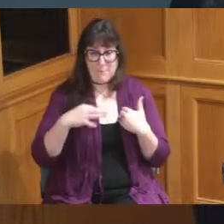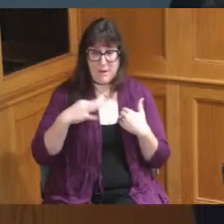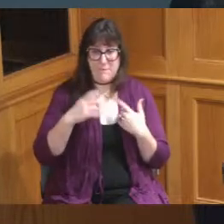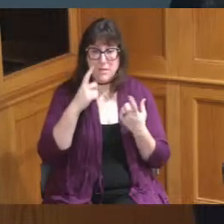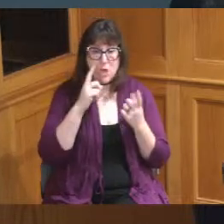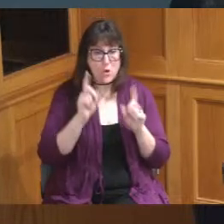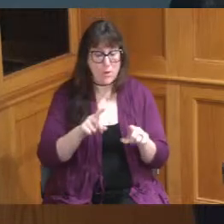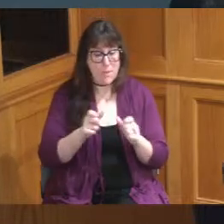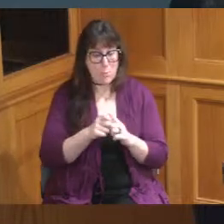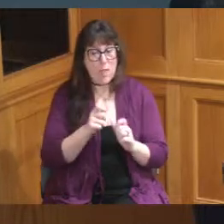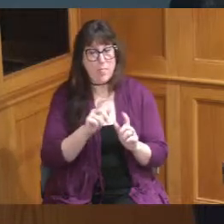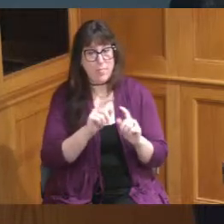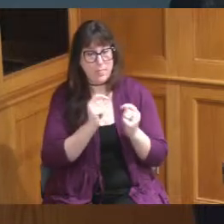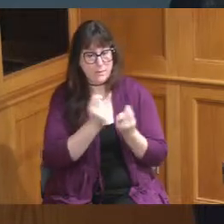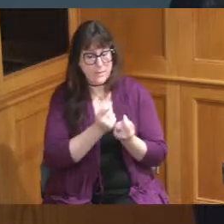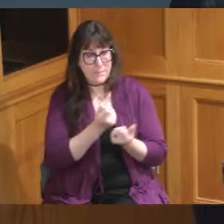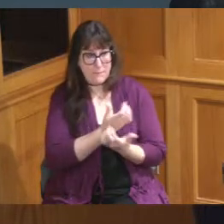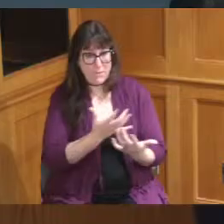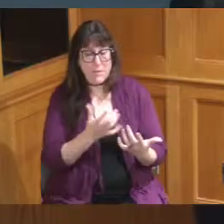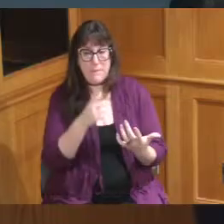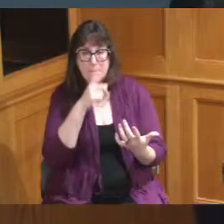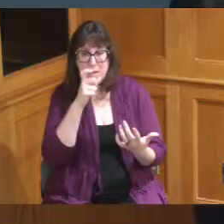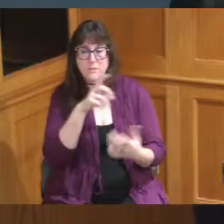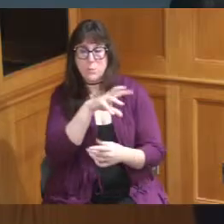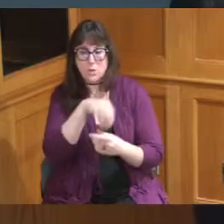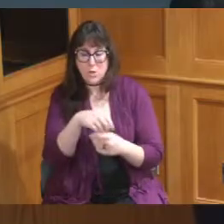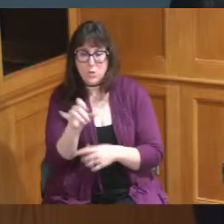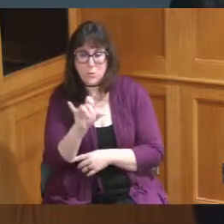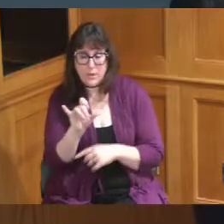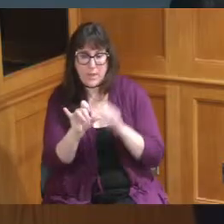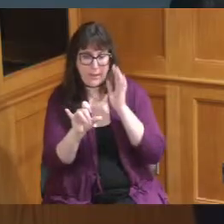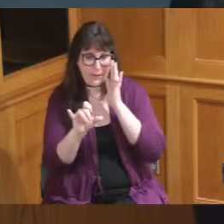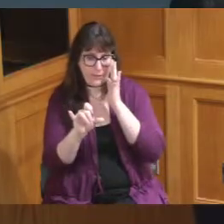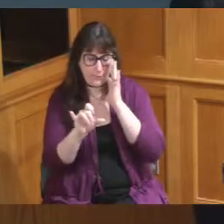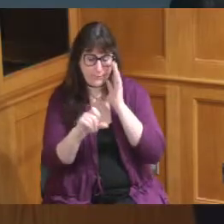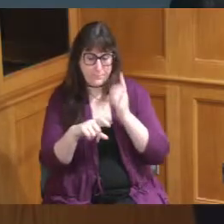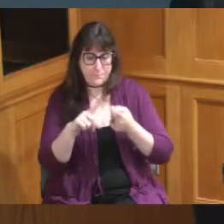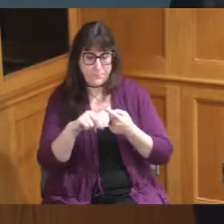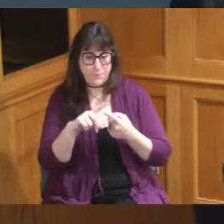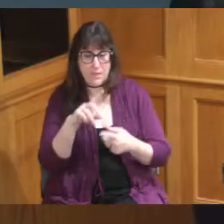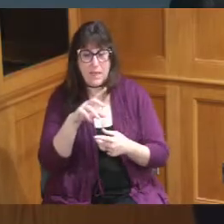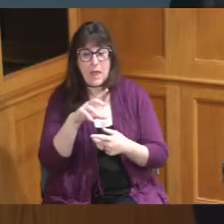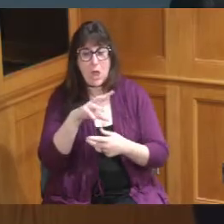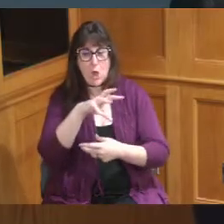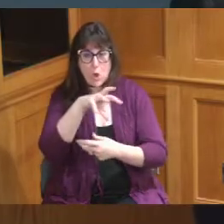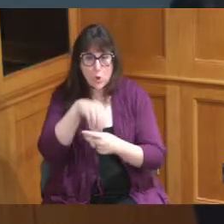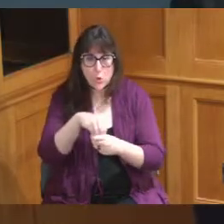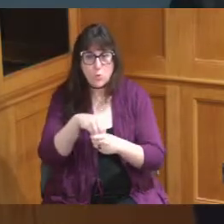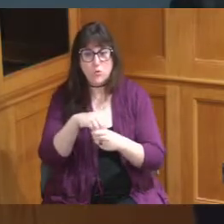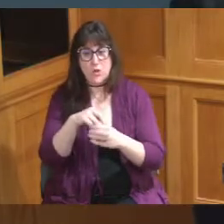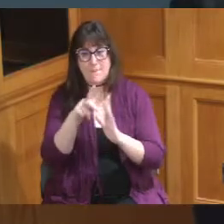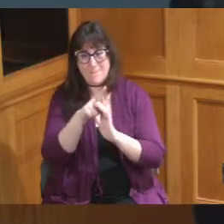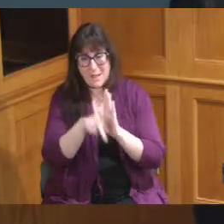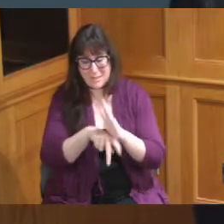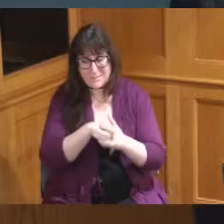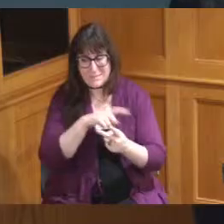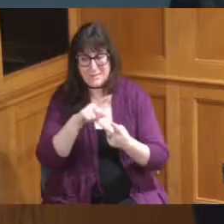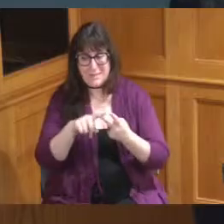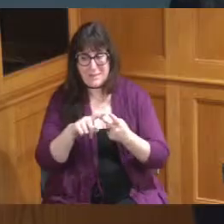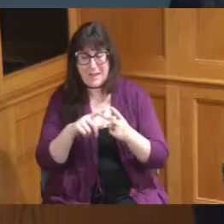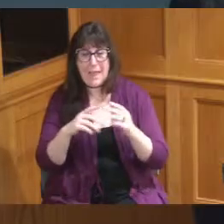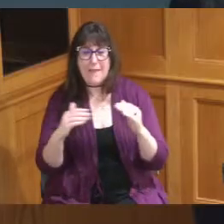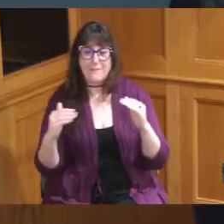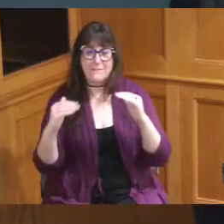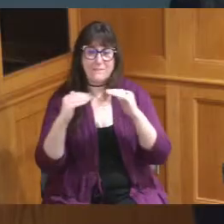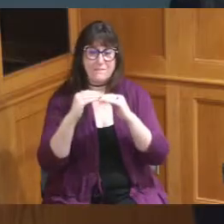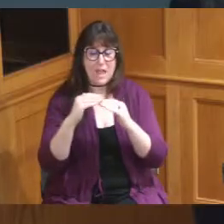agreement with the Bengals. This will include things like our inclusion policy. It will include things like fair wages